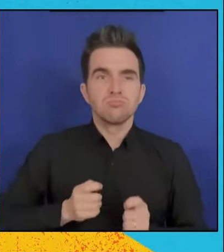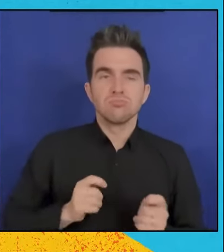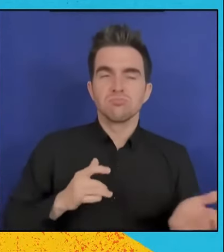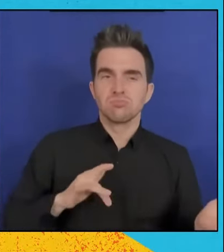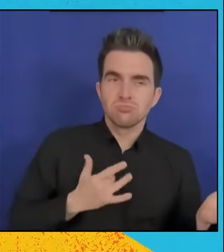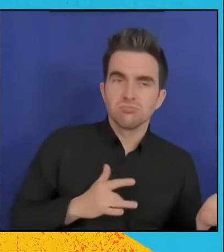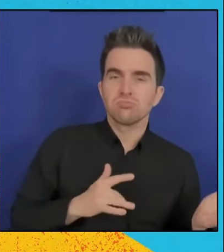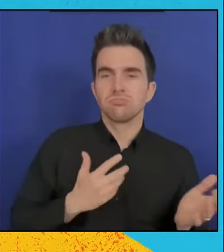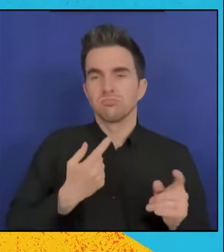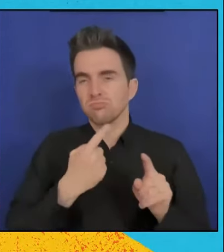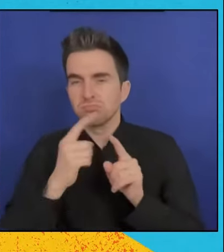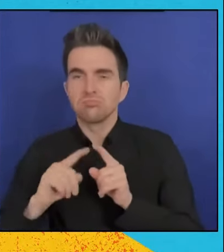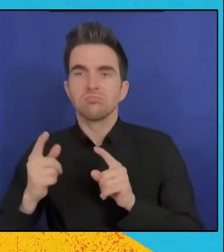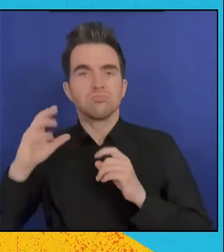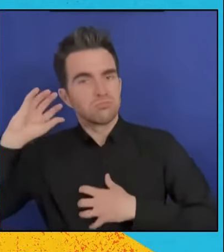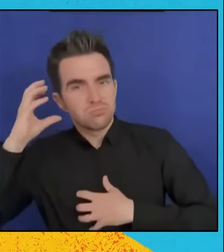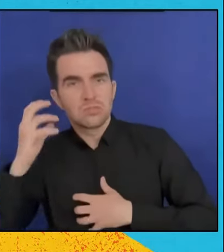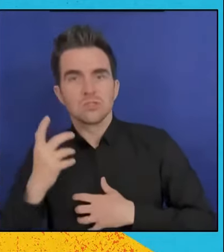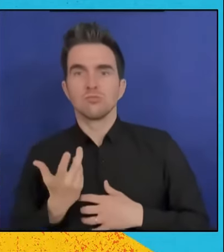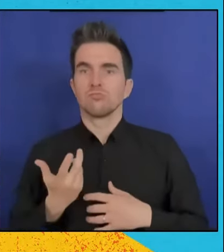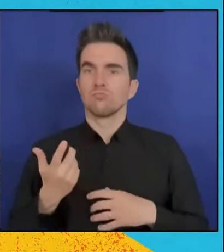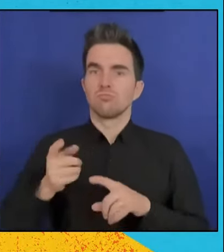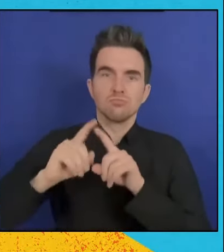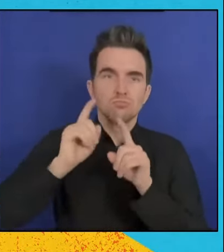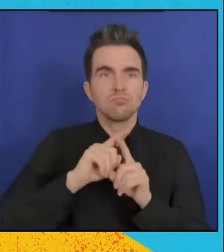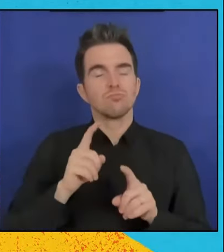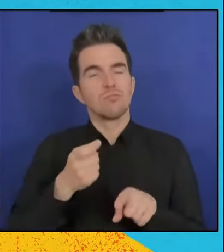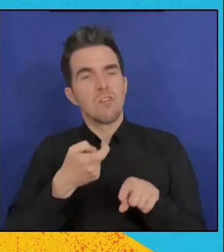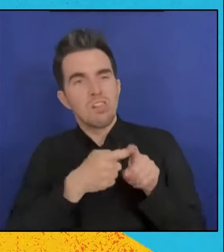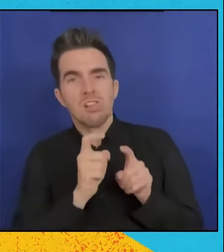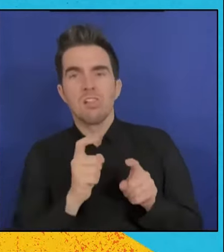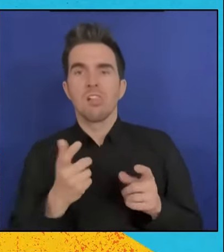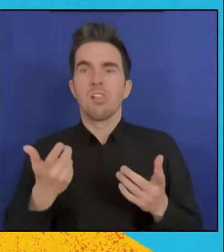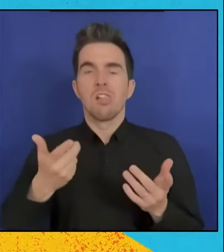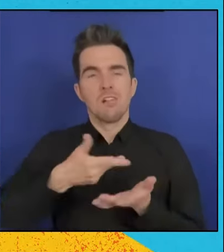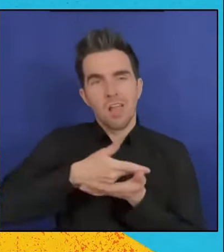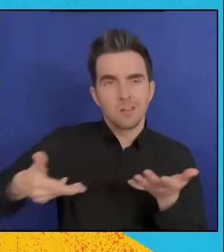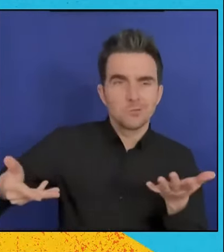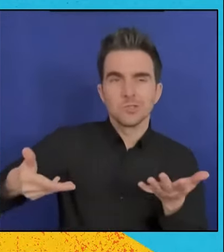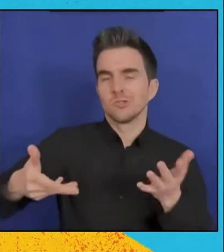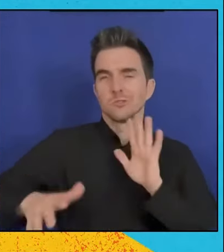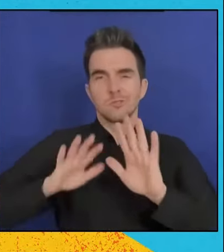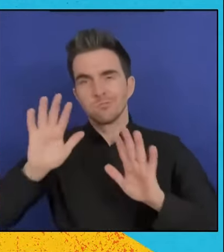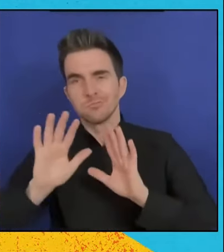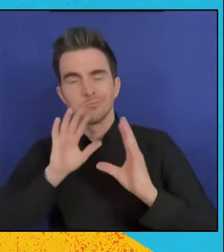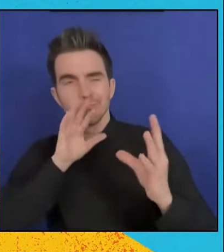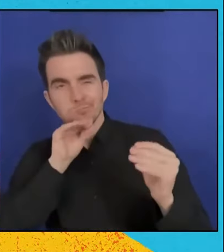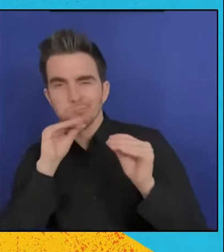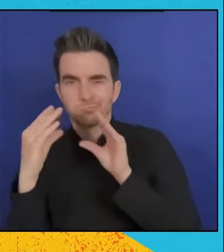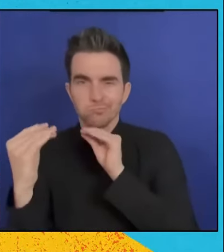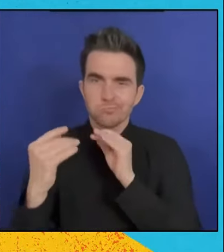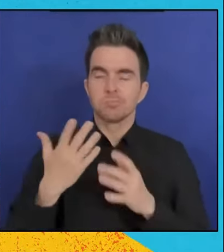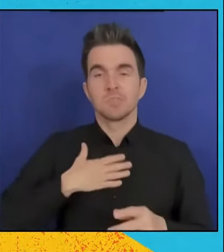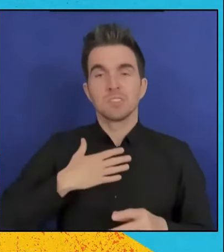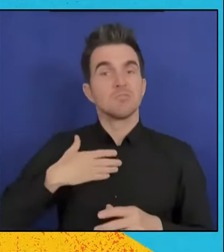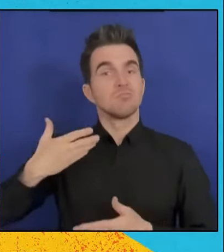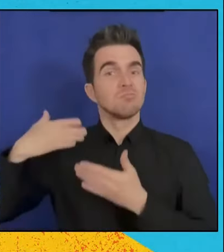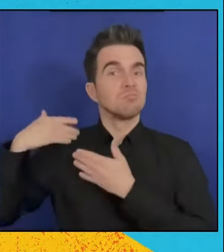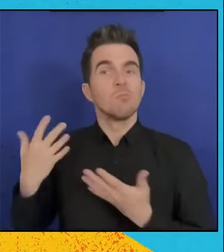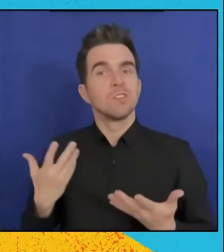teach lessons and spread knowledge. Let us go back right in time and use local